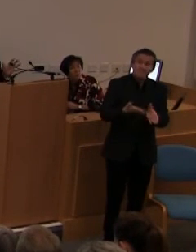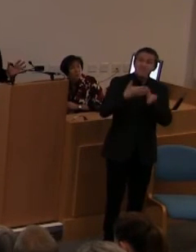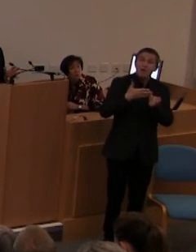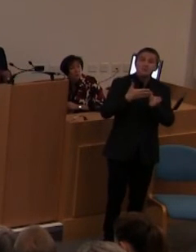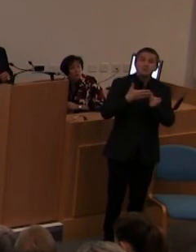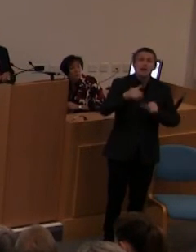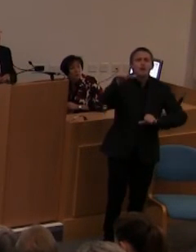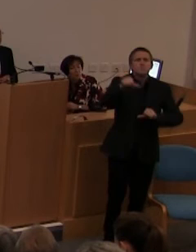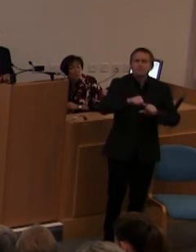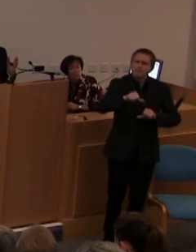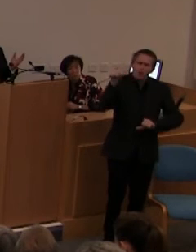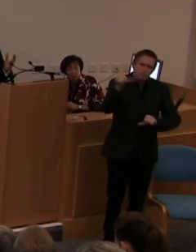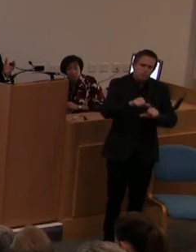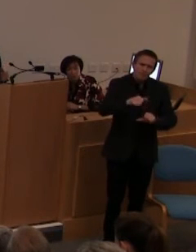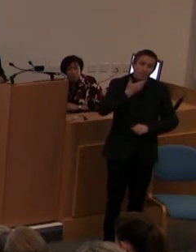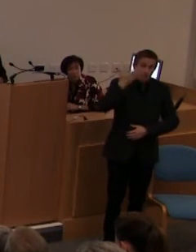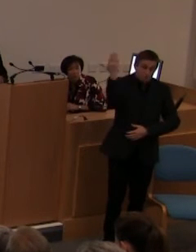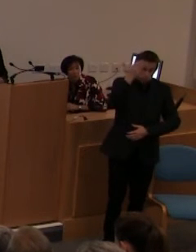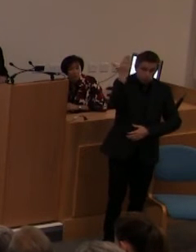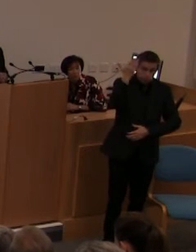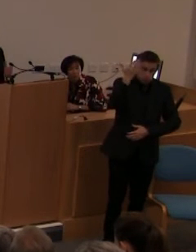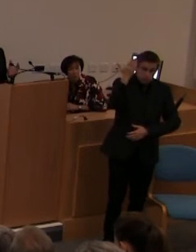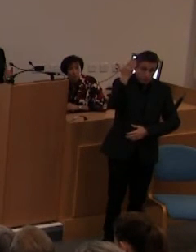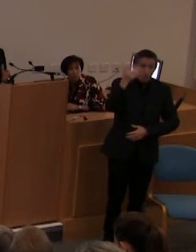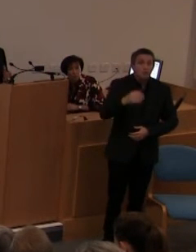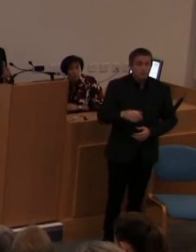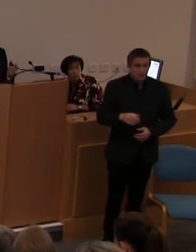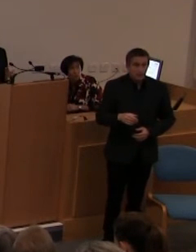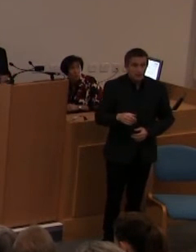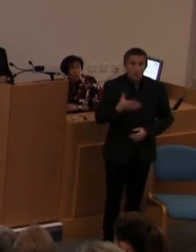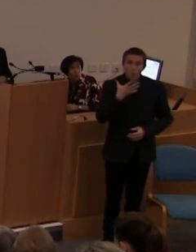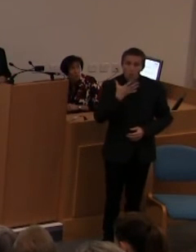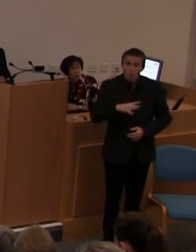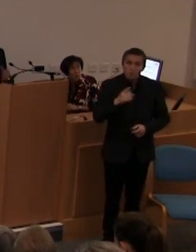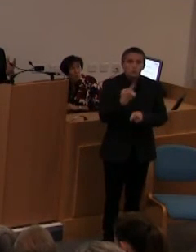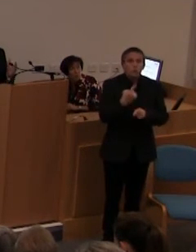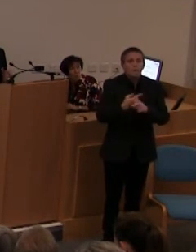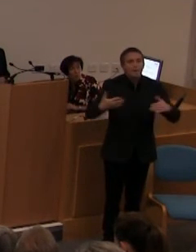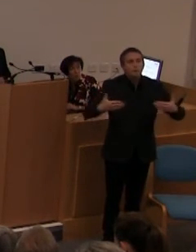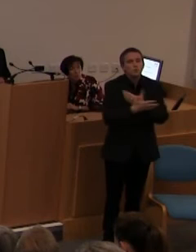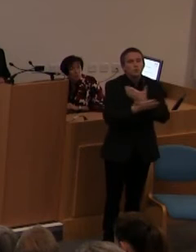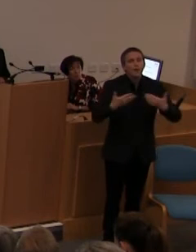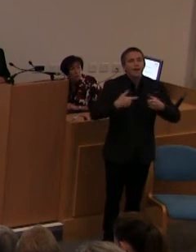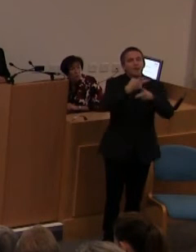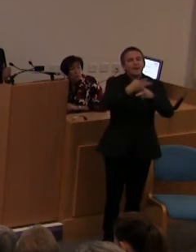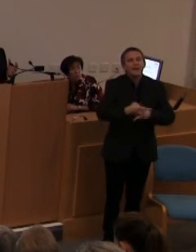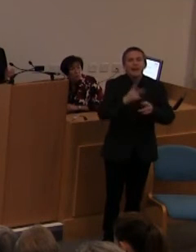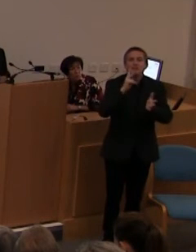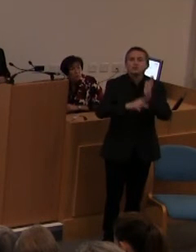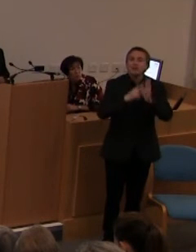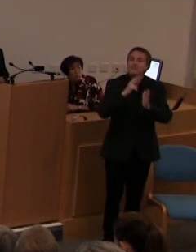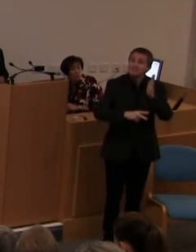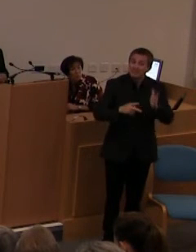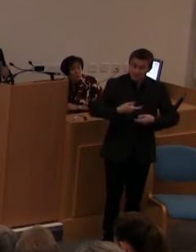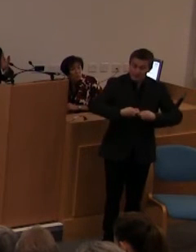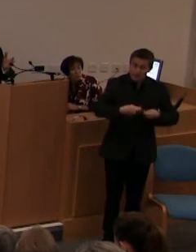which will be very brief. I want to look ahead to our new healthcare strategy that we've actually just launched as part